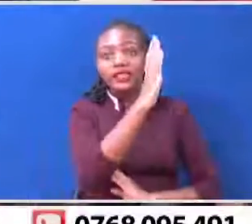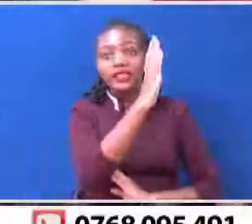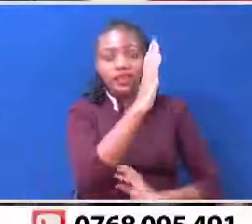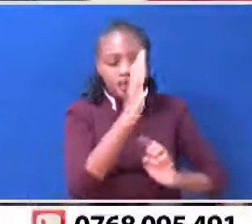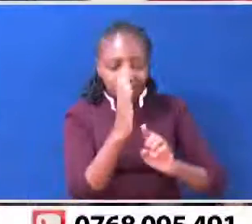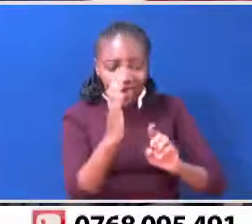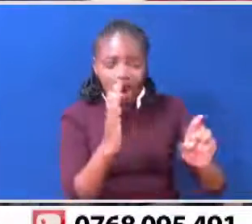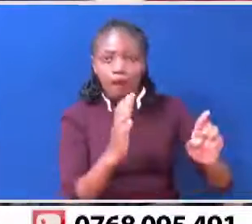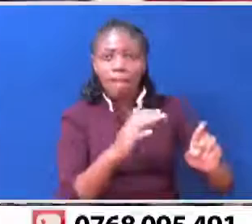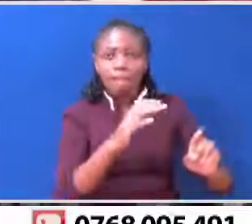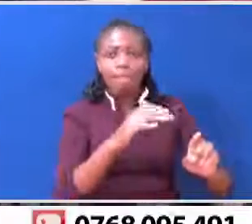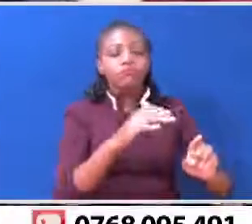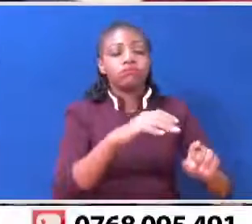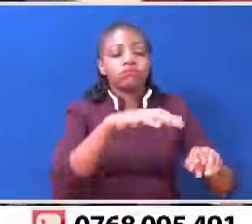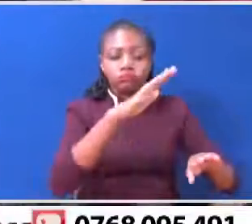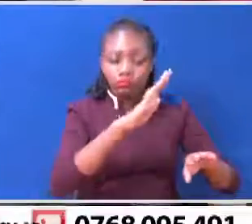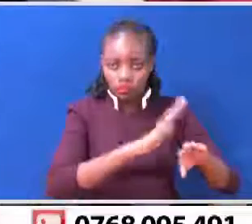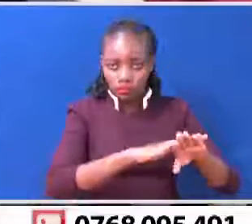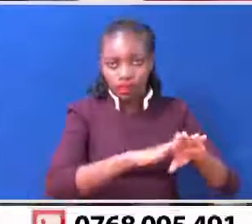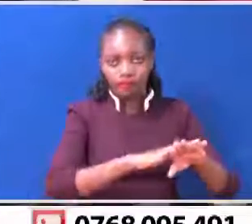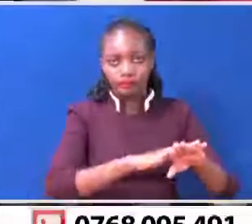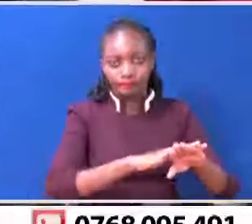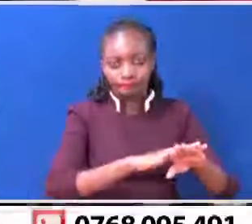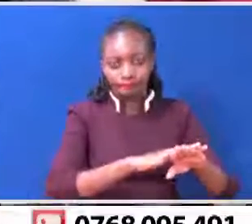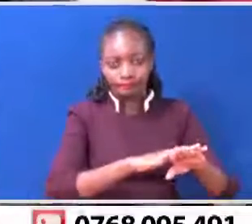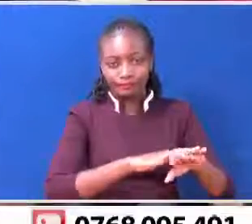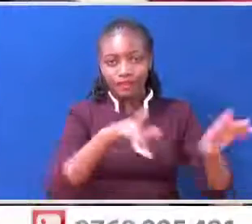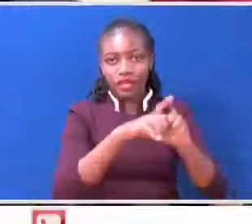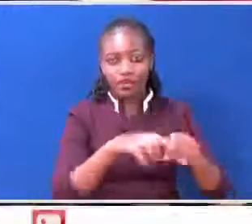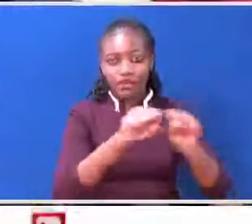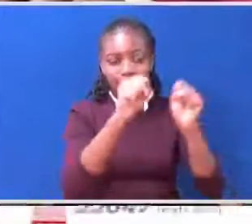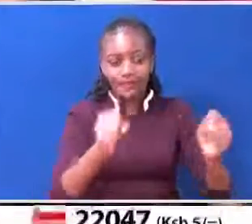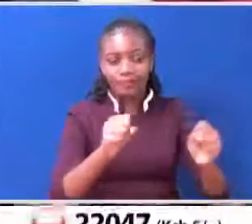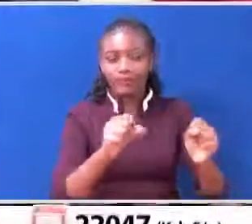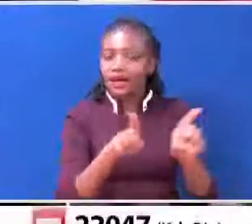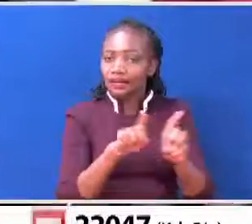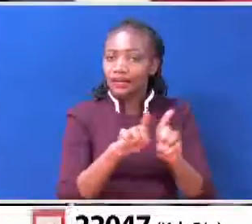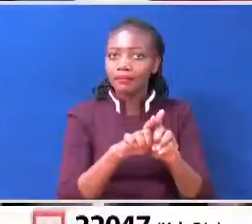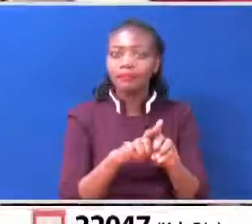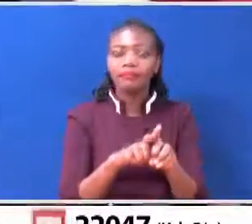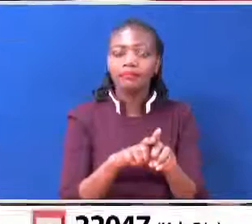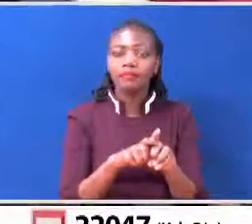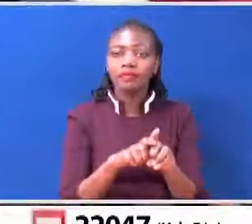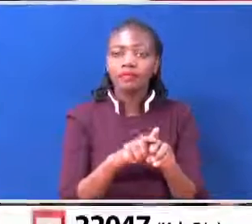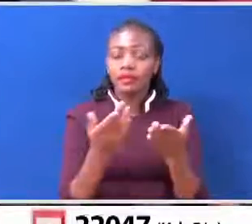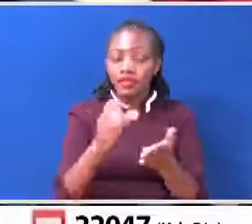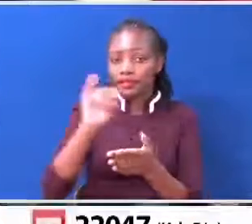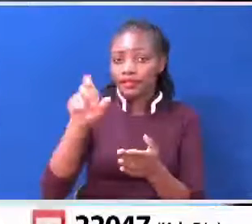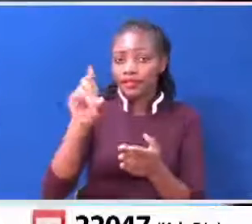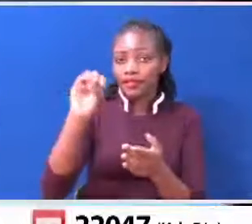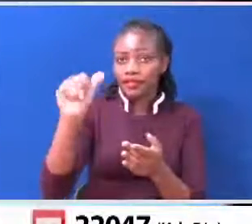instruments, security systems are the same as we have here at Jomo Kenyatta